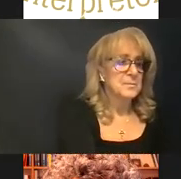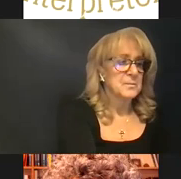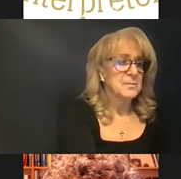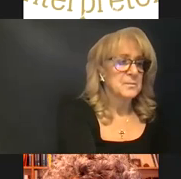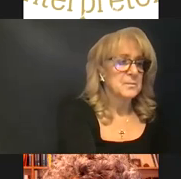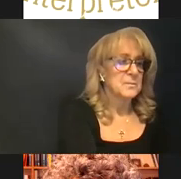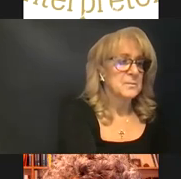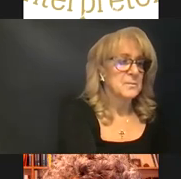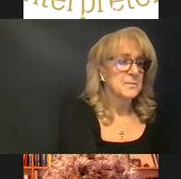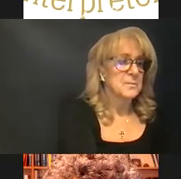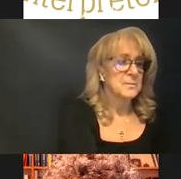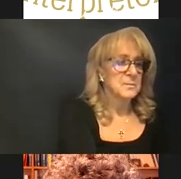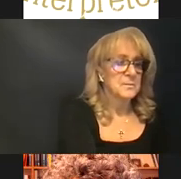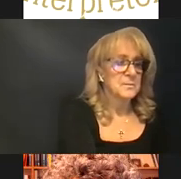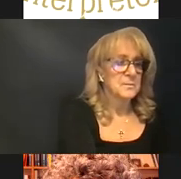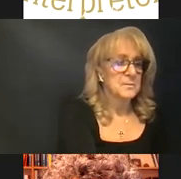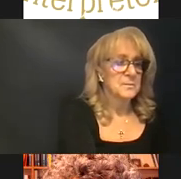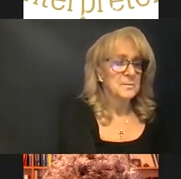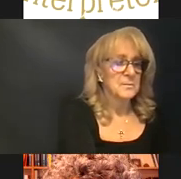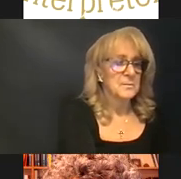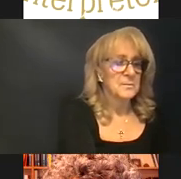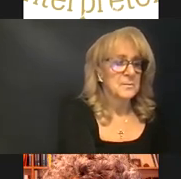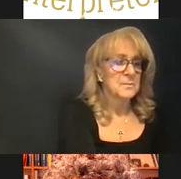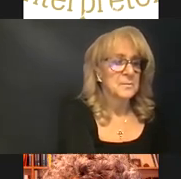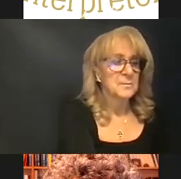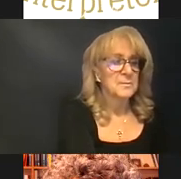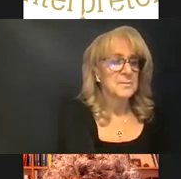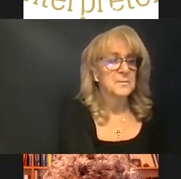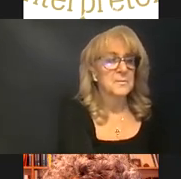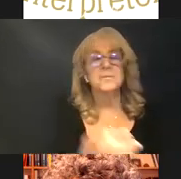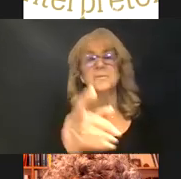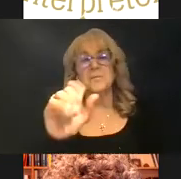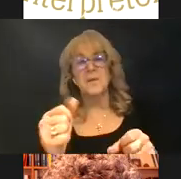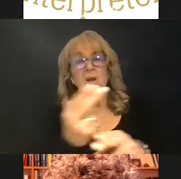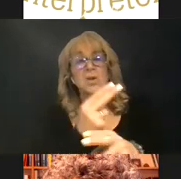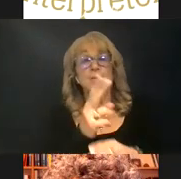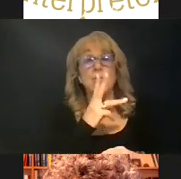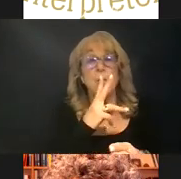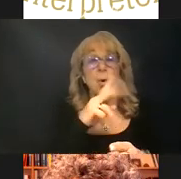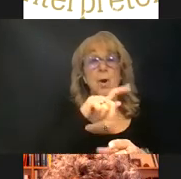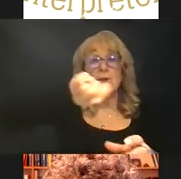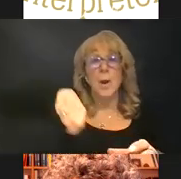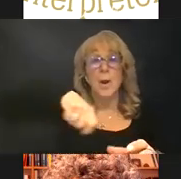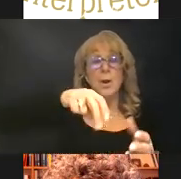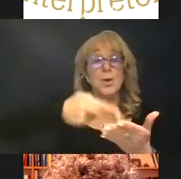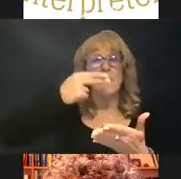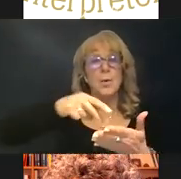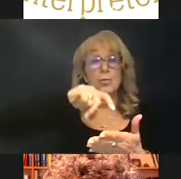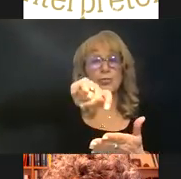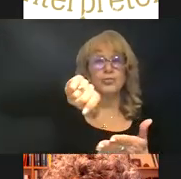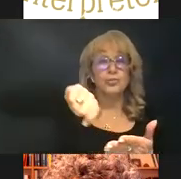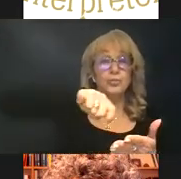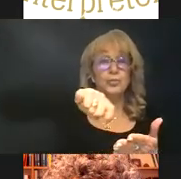some milk, or a cup of coffee and put some milk, or anything else you want. And then you use a spoon, and then the spoon is disturbing the